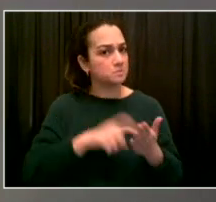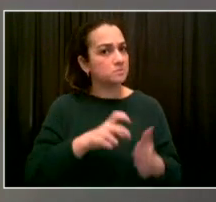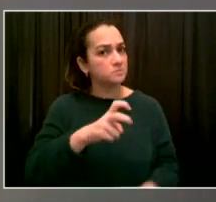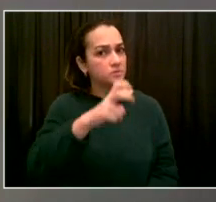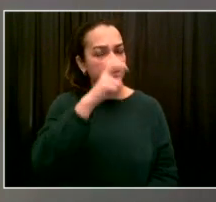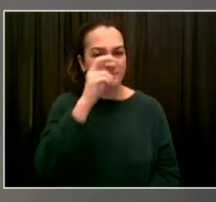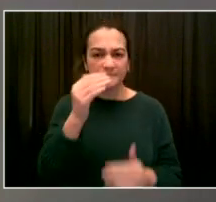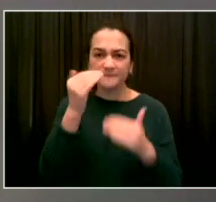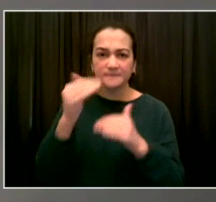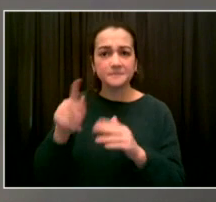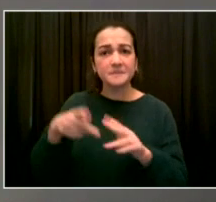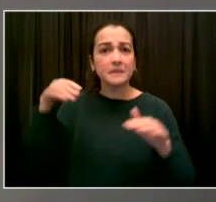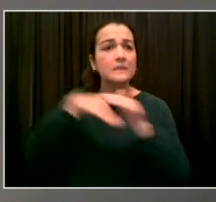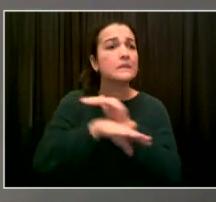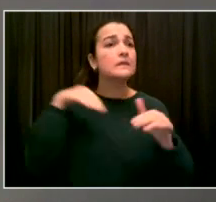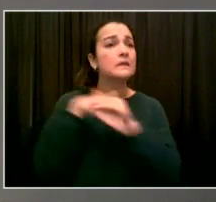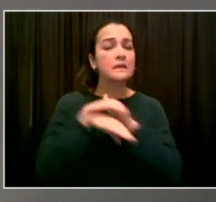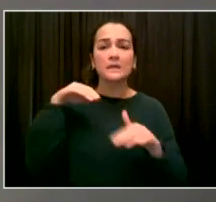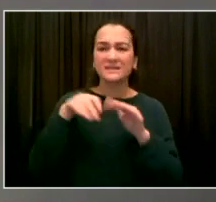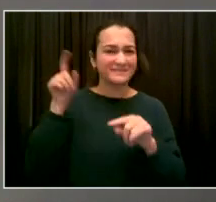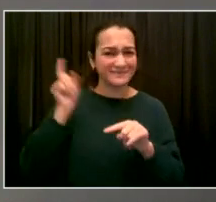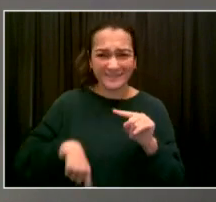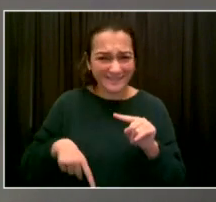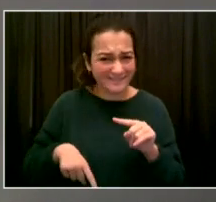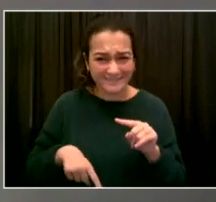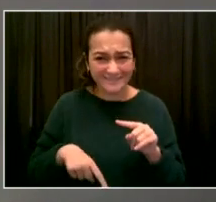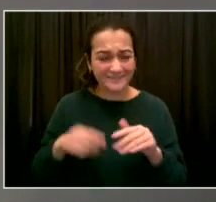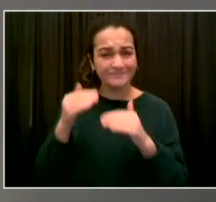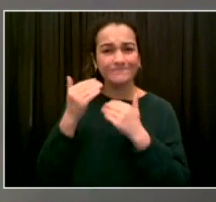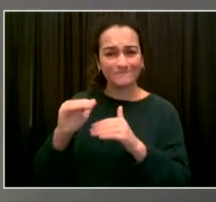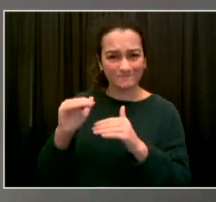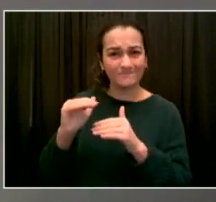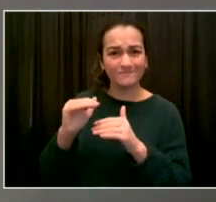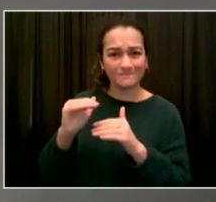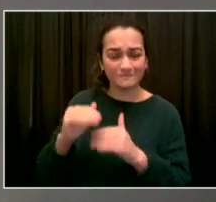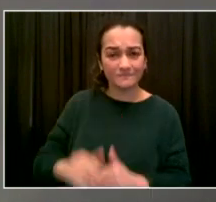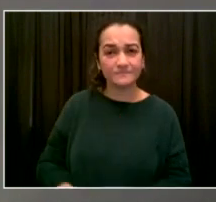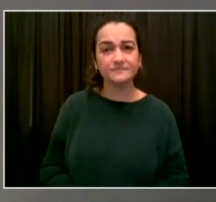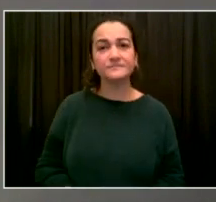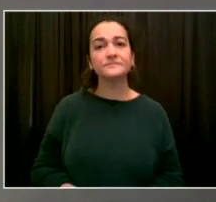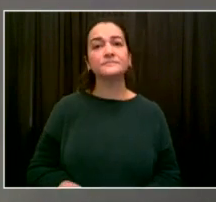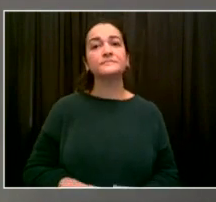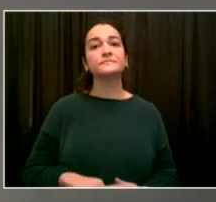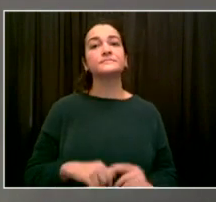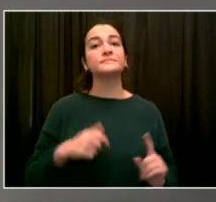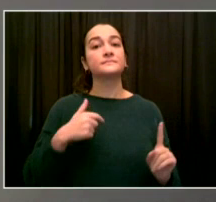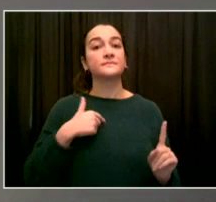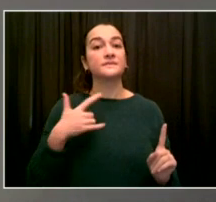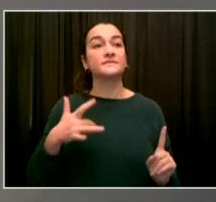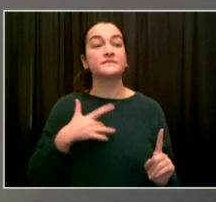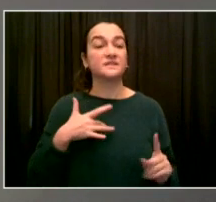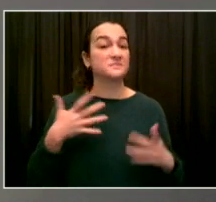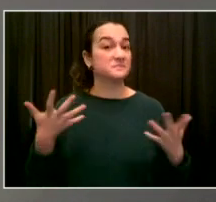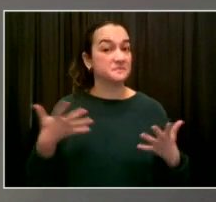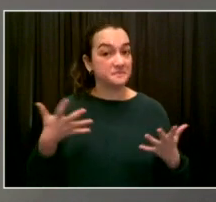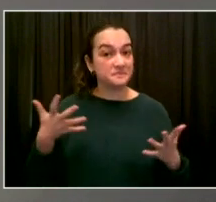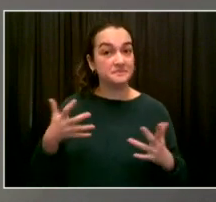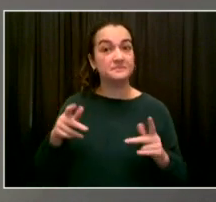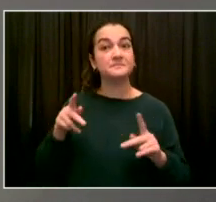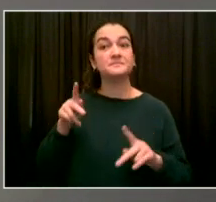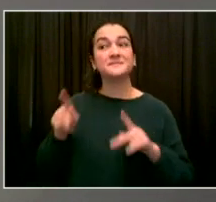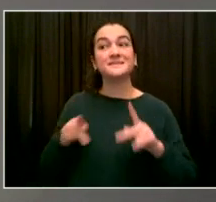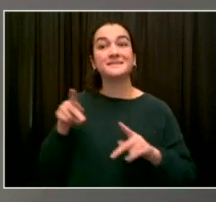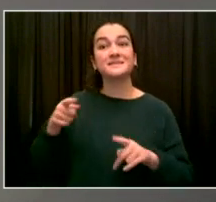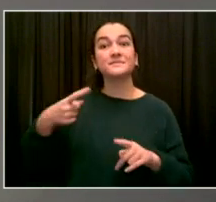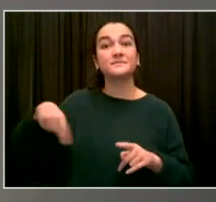have visitors when they're in the hospital, and that those visitors should stay as long as they're able to. But we've